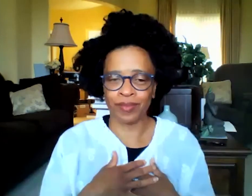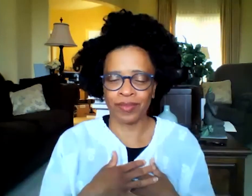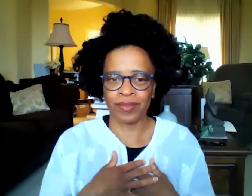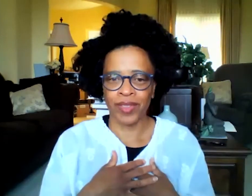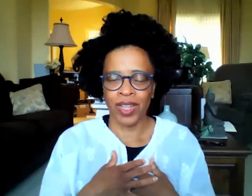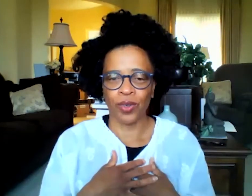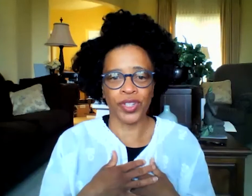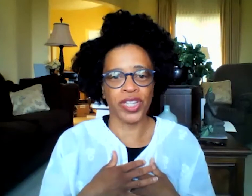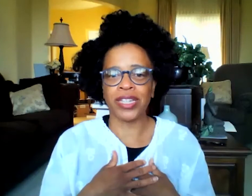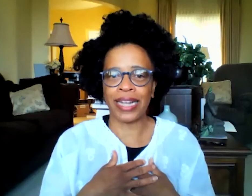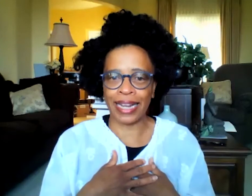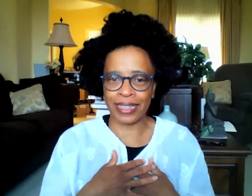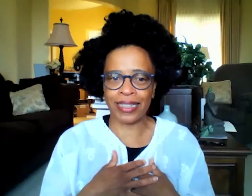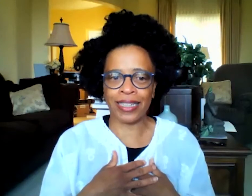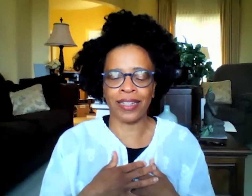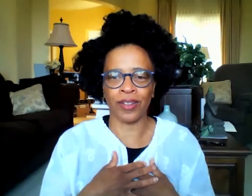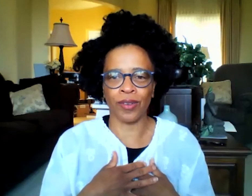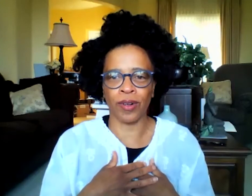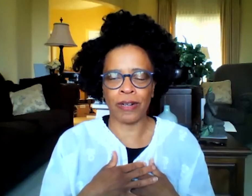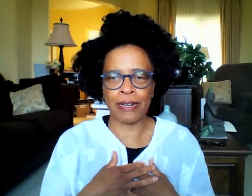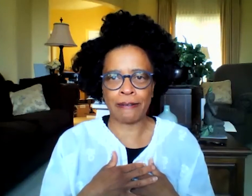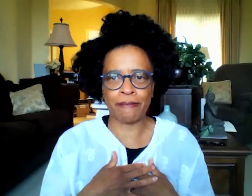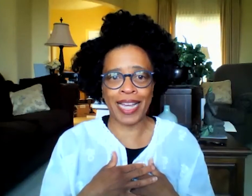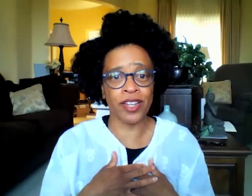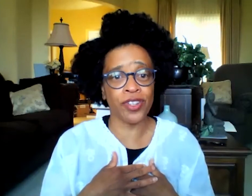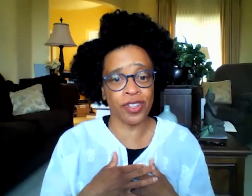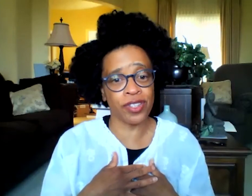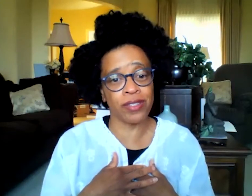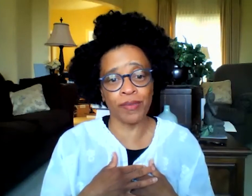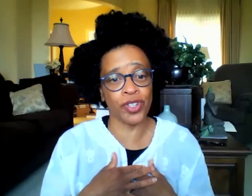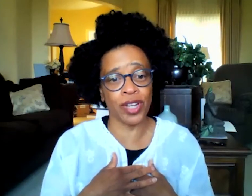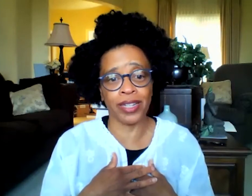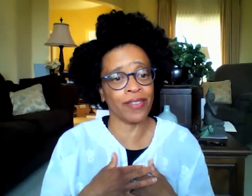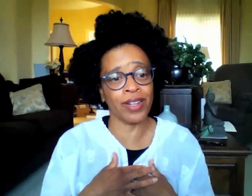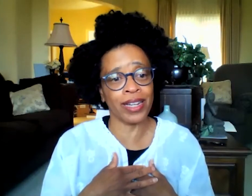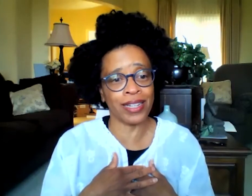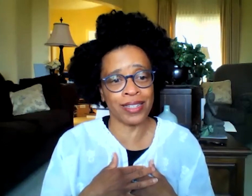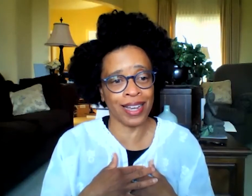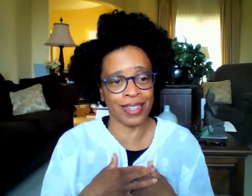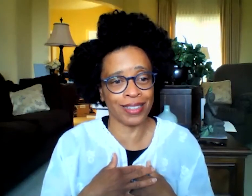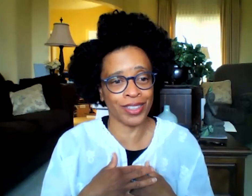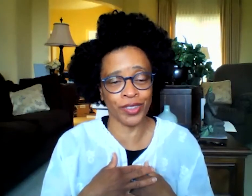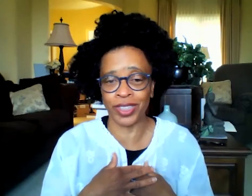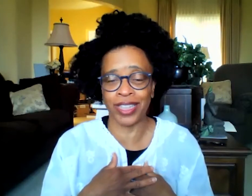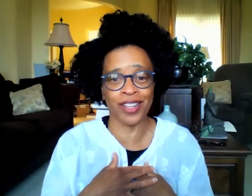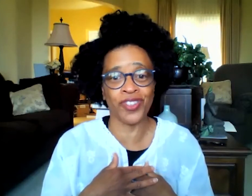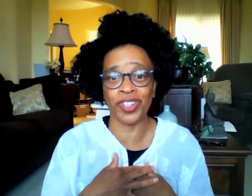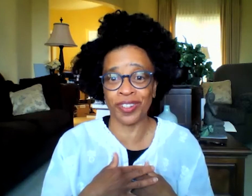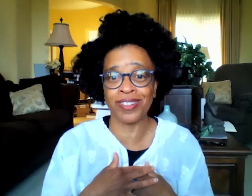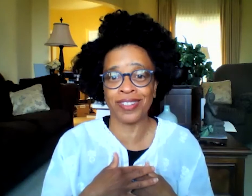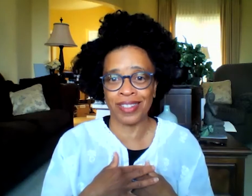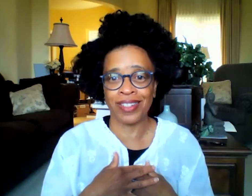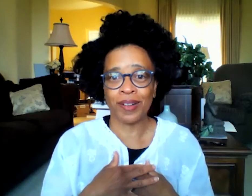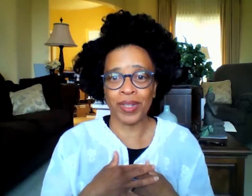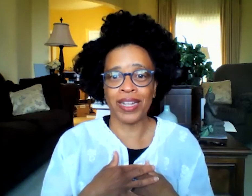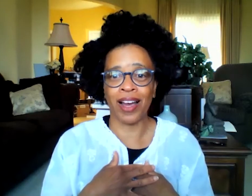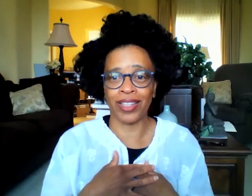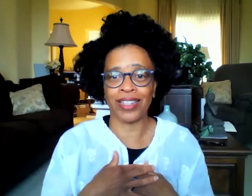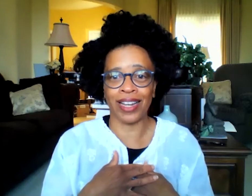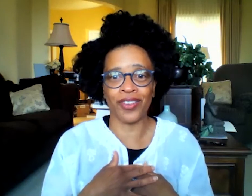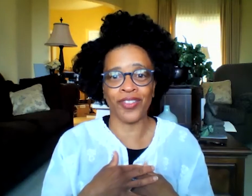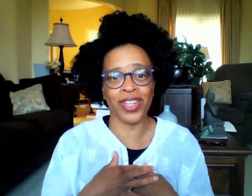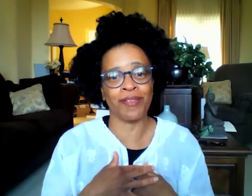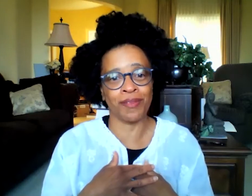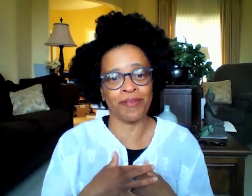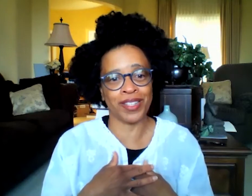lonely or disconnected or anxious, which I never had anxiety until this last year. But now